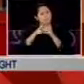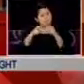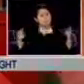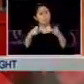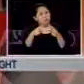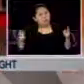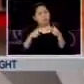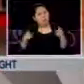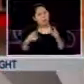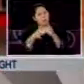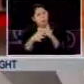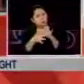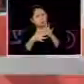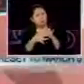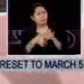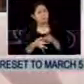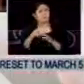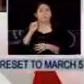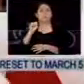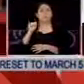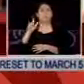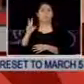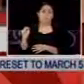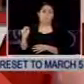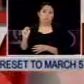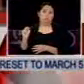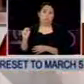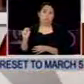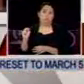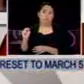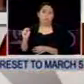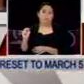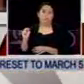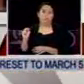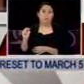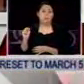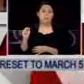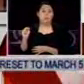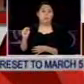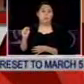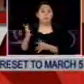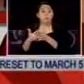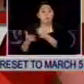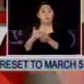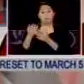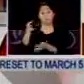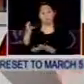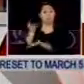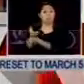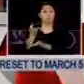his statement of assets, liabilities, and net worth, inasmuch as the funds in said bank accounts may be